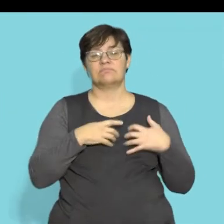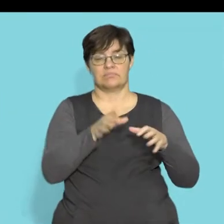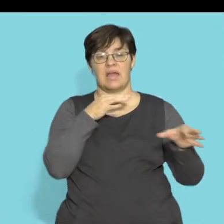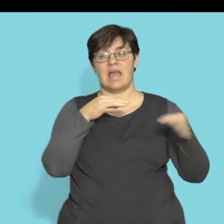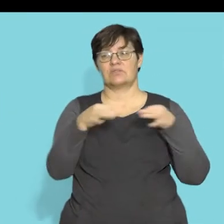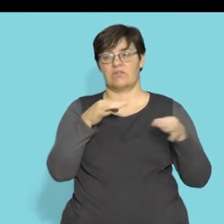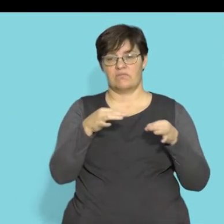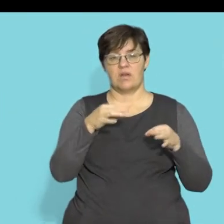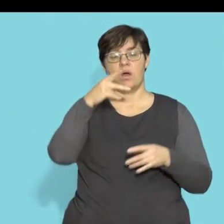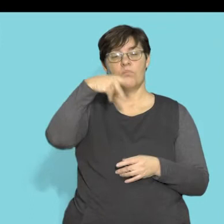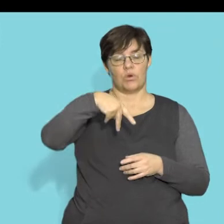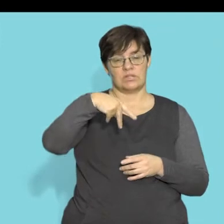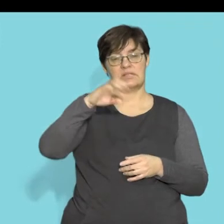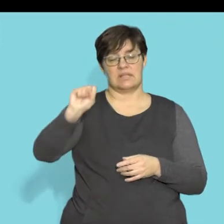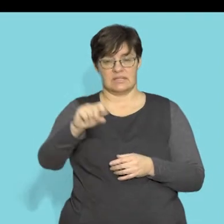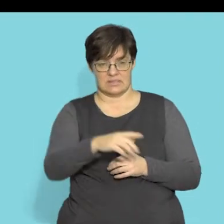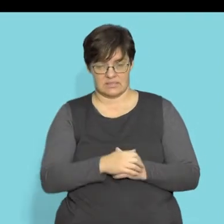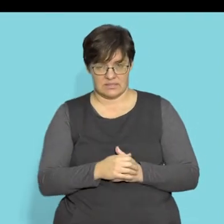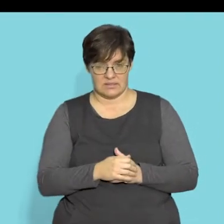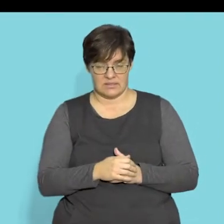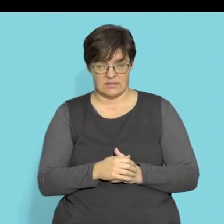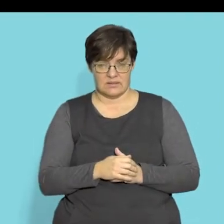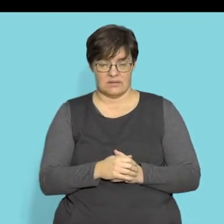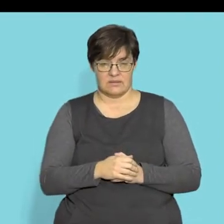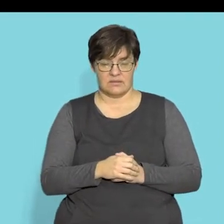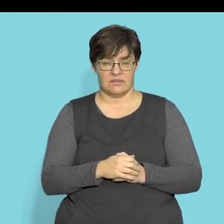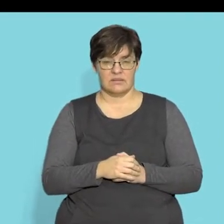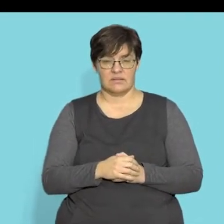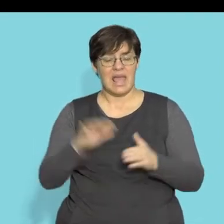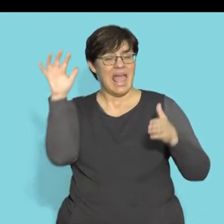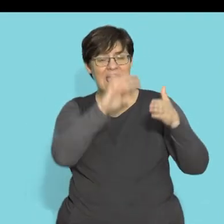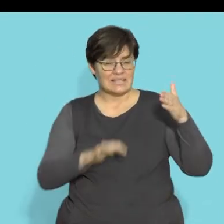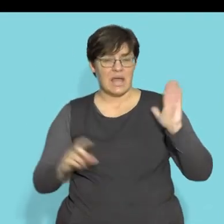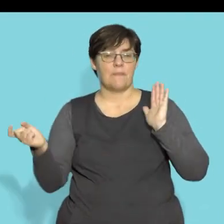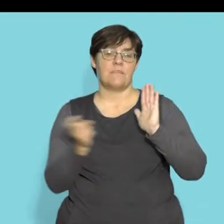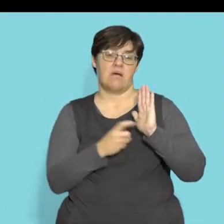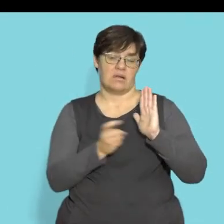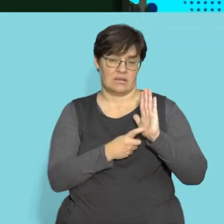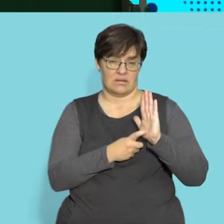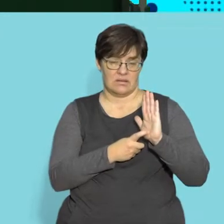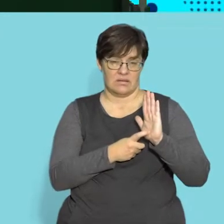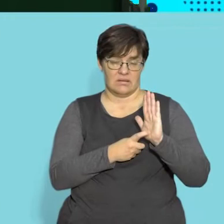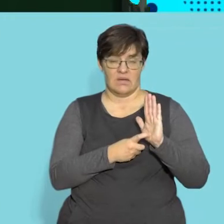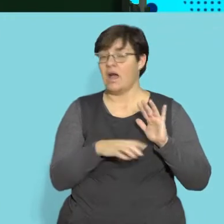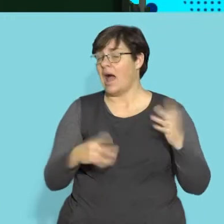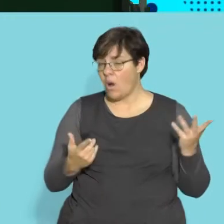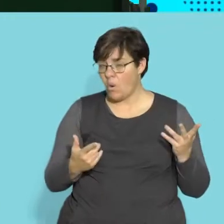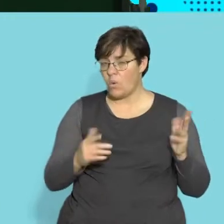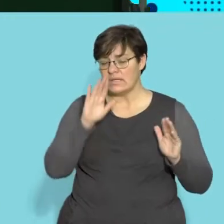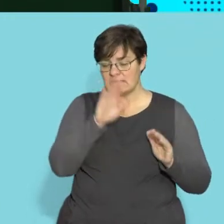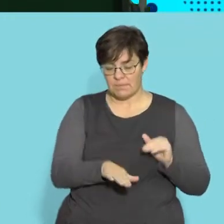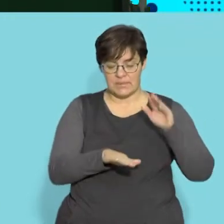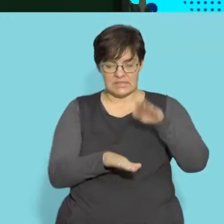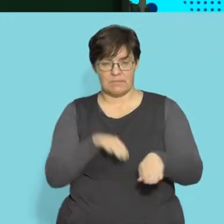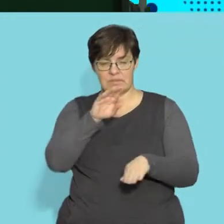the process of protein synthesis. Guys, these essays are marked very systematically